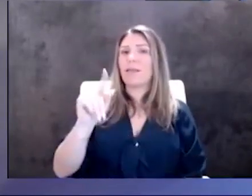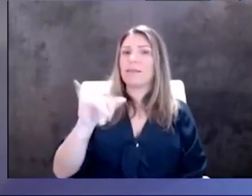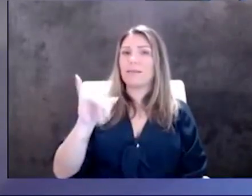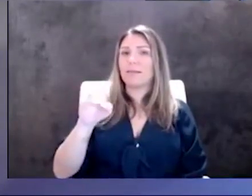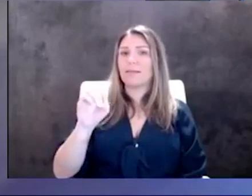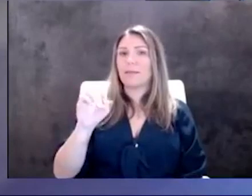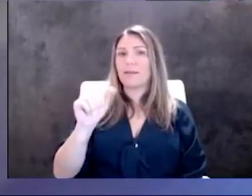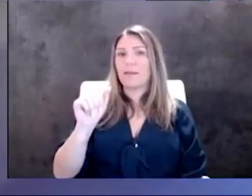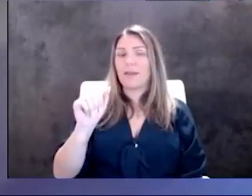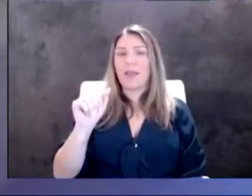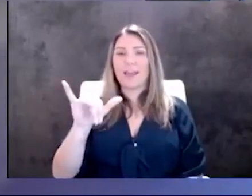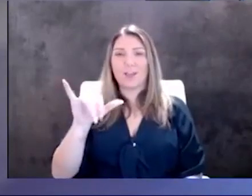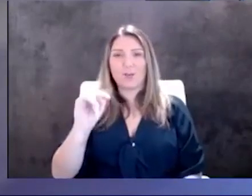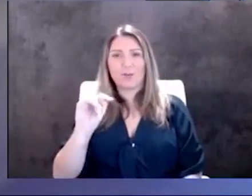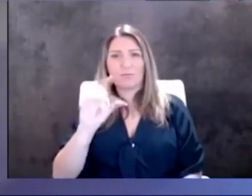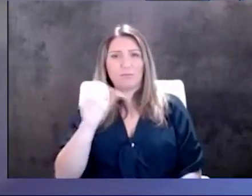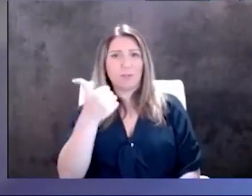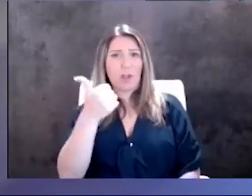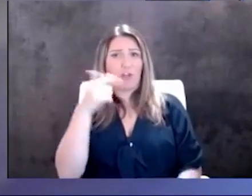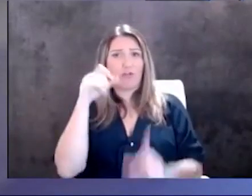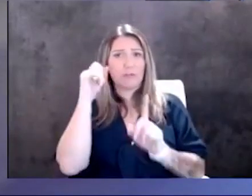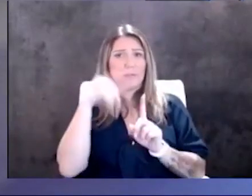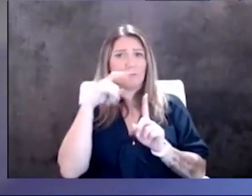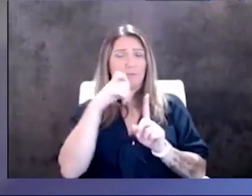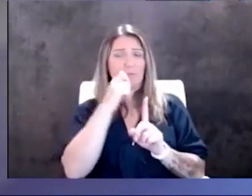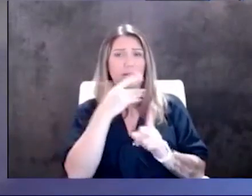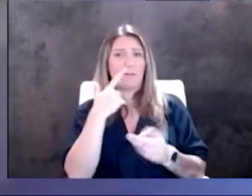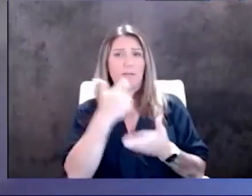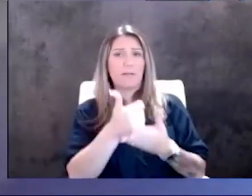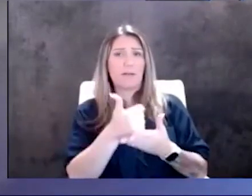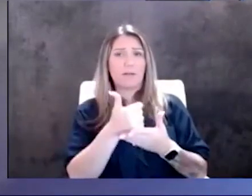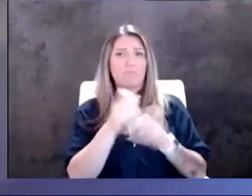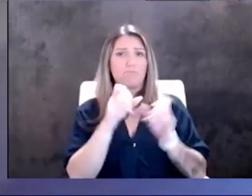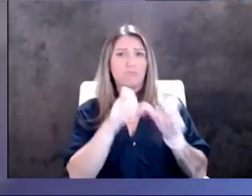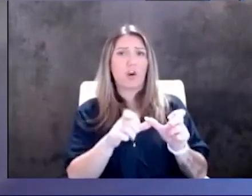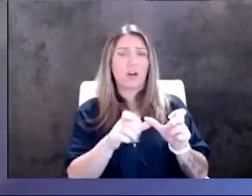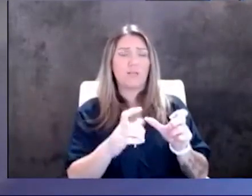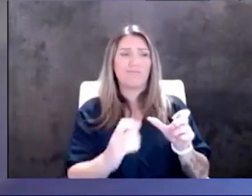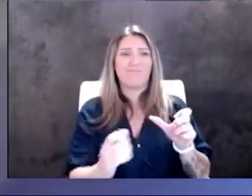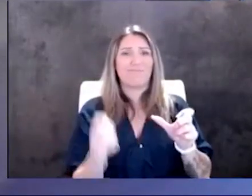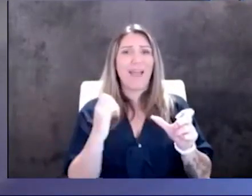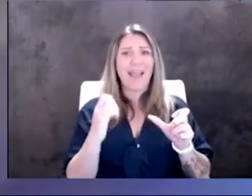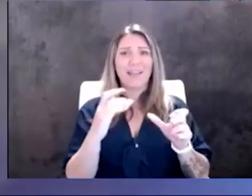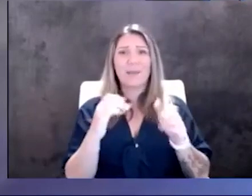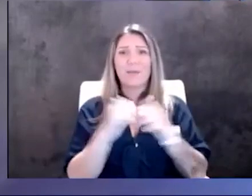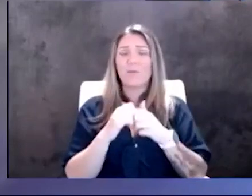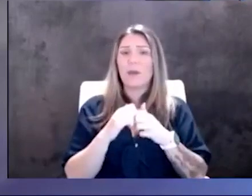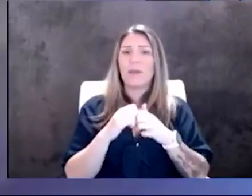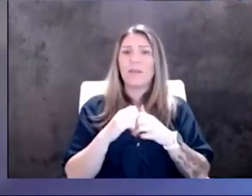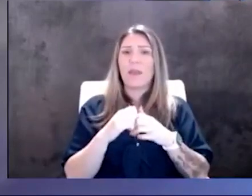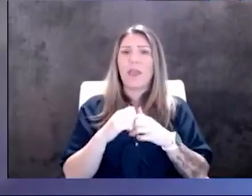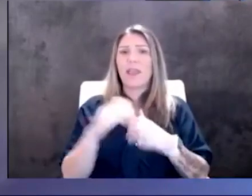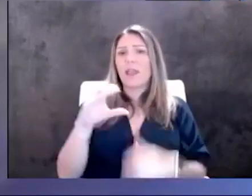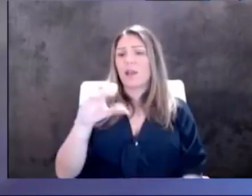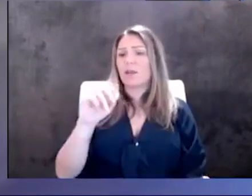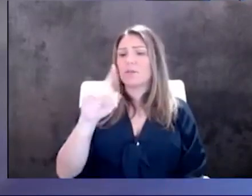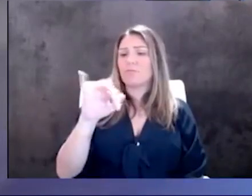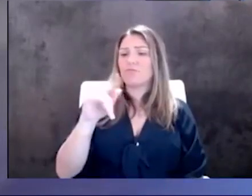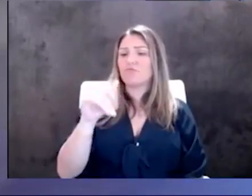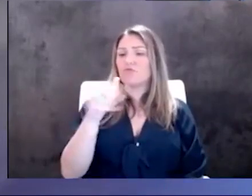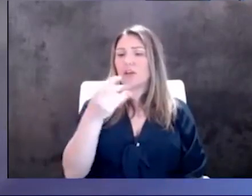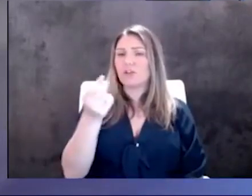stimulator did not help for chronic back pain due to a compression fracture of lumbar 5, would this offer me more